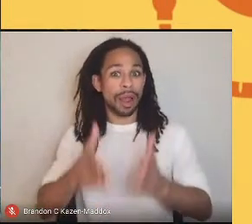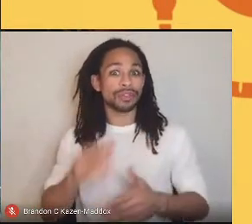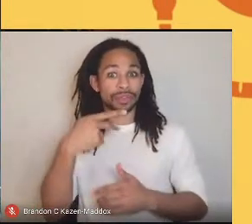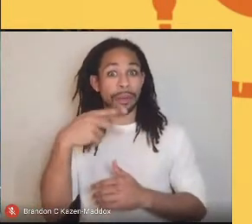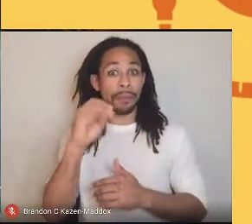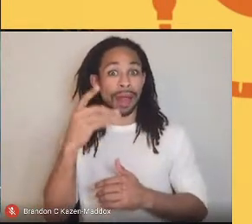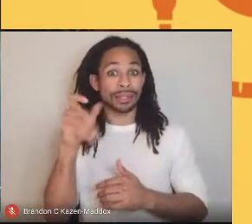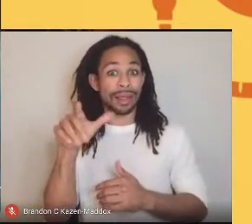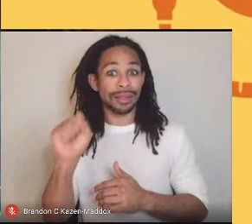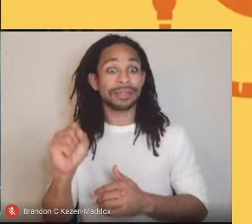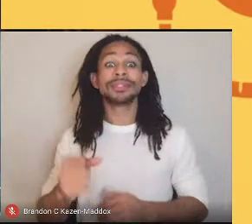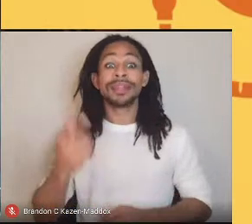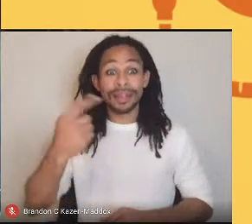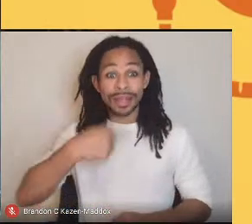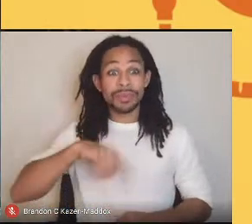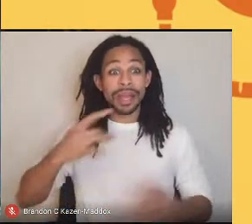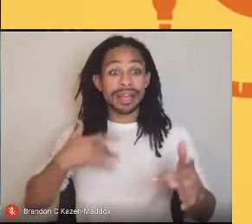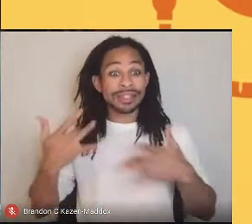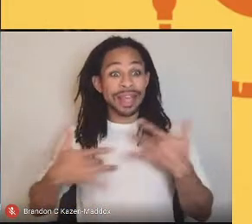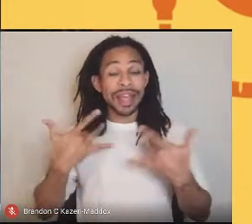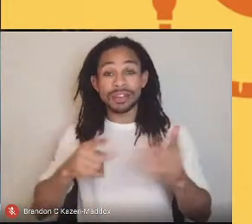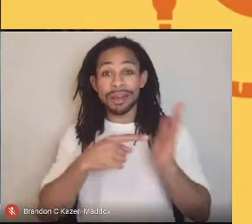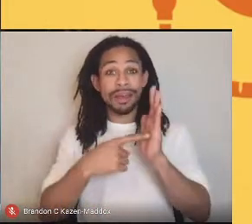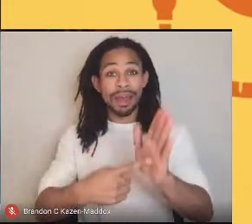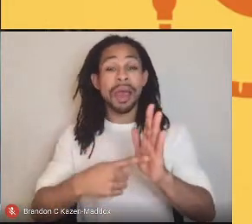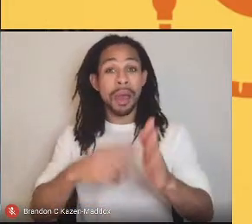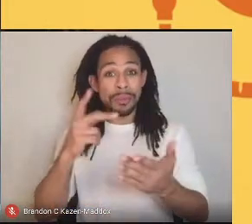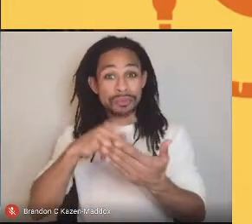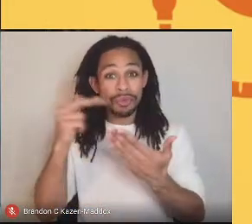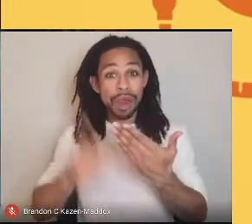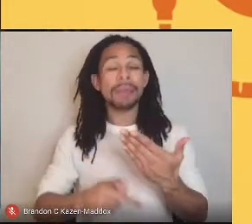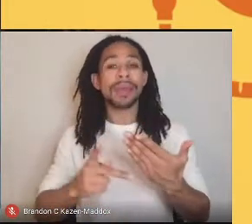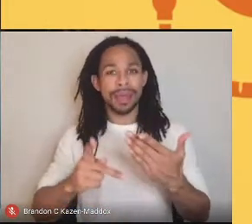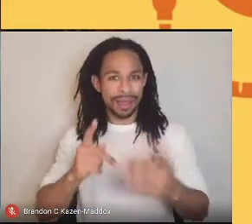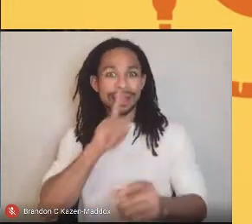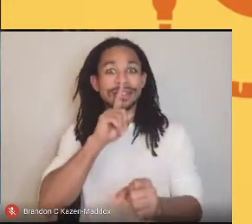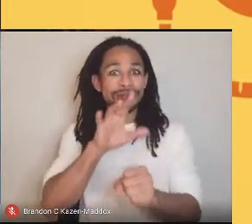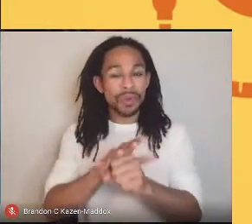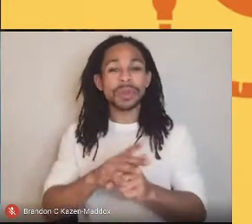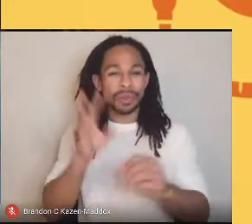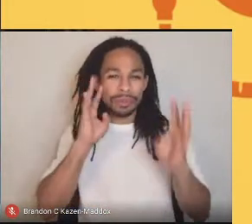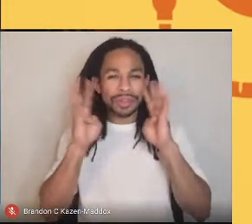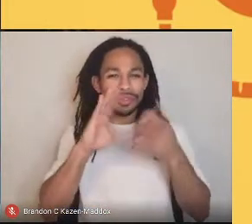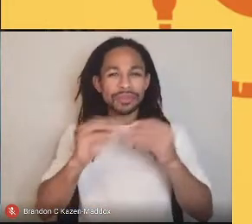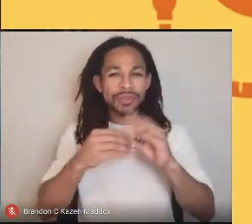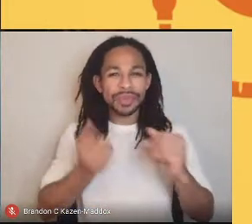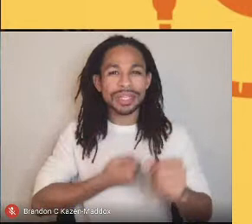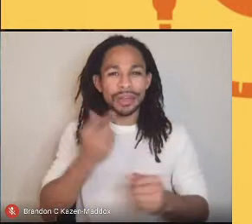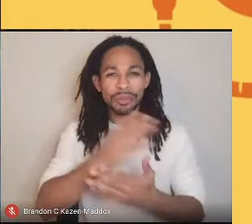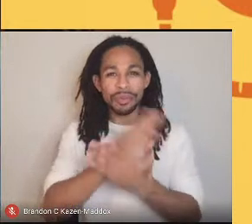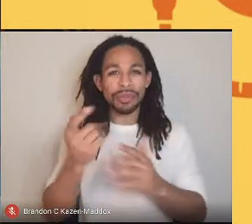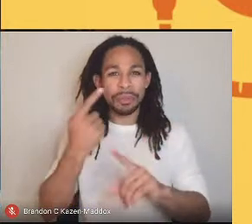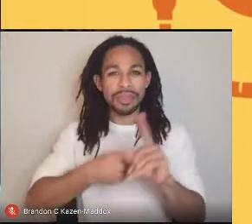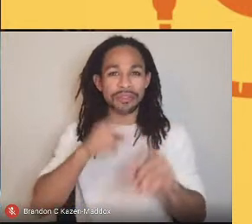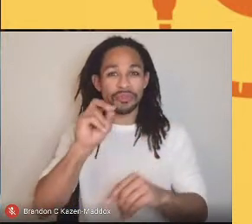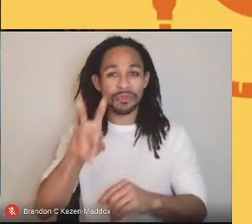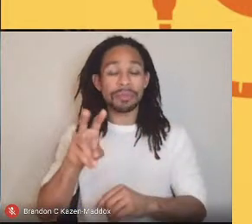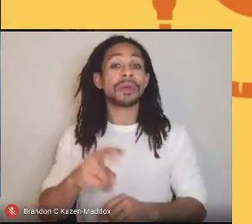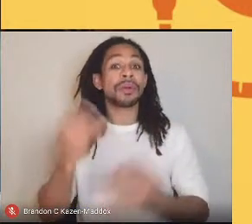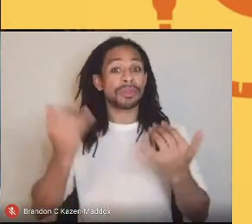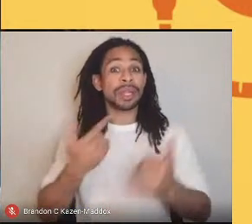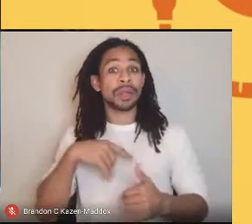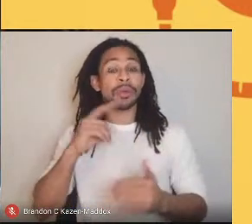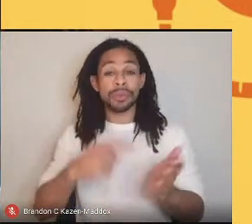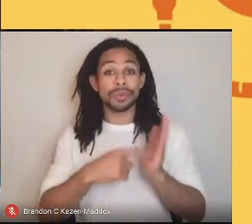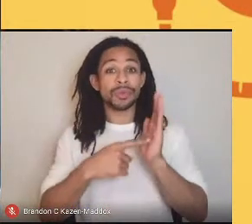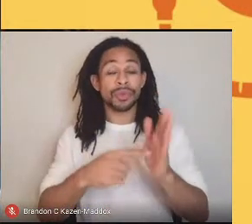on programming devoted exclusively to imaginative audio storytelling throughout the month of November. Today, we'll be treating you to the panel,